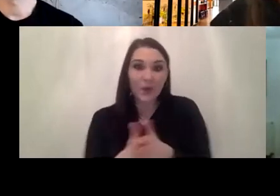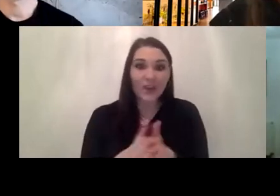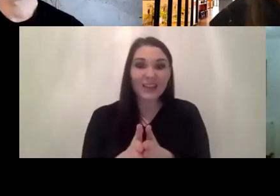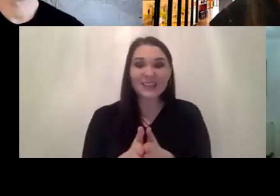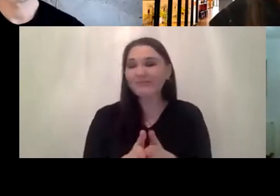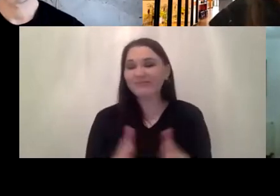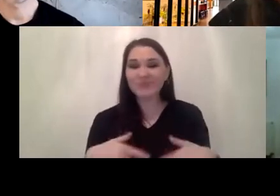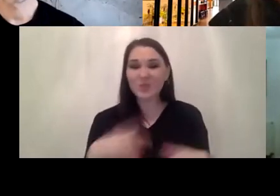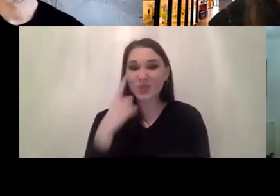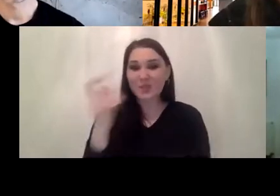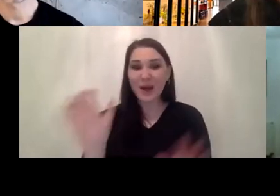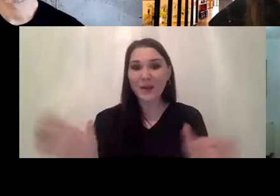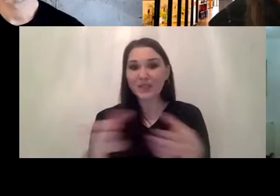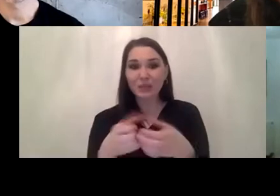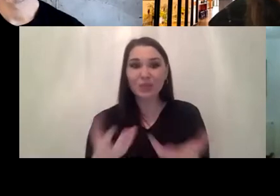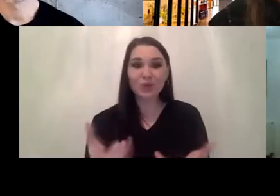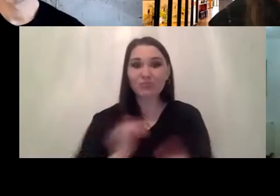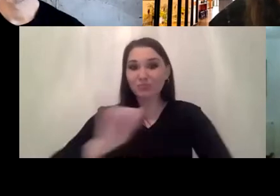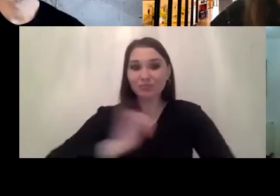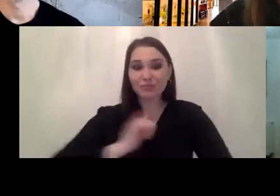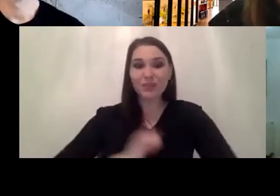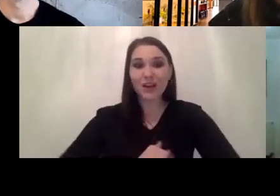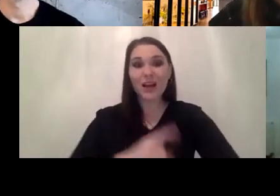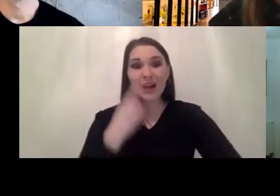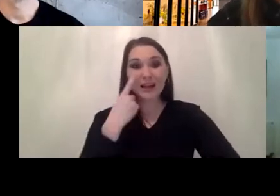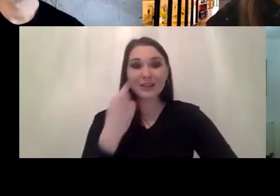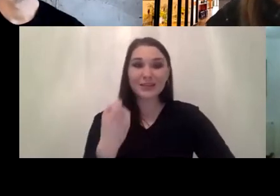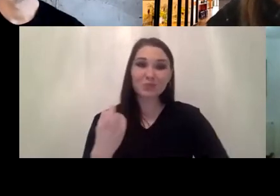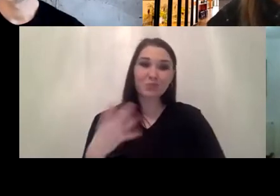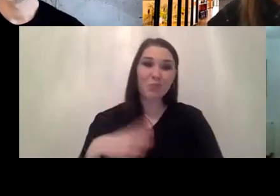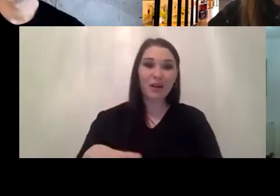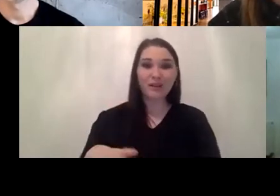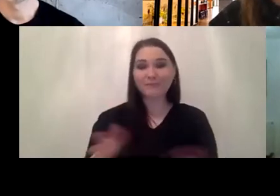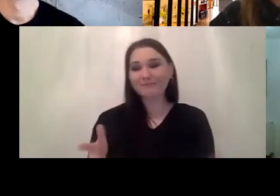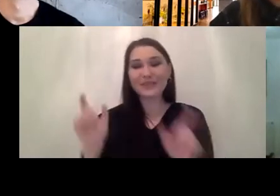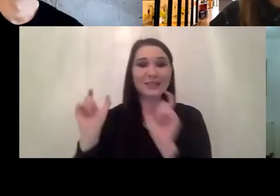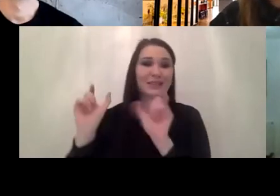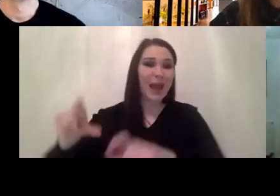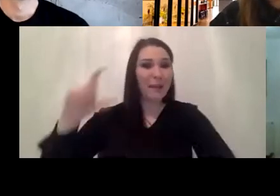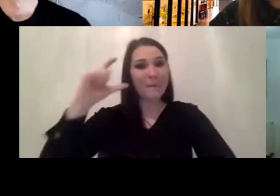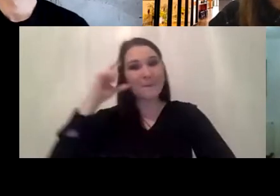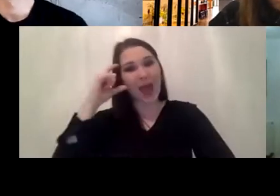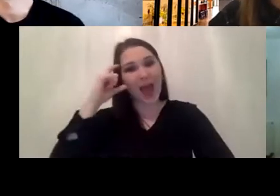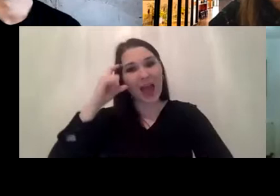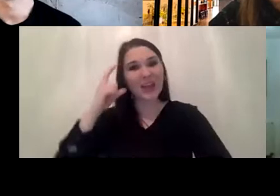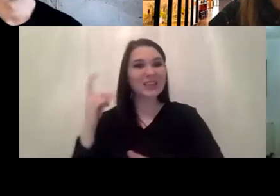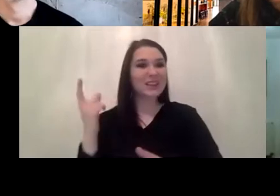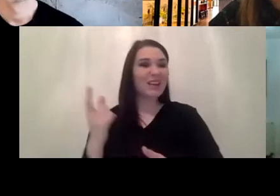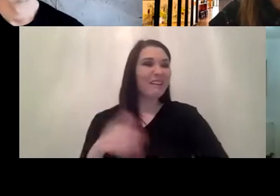feel motivated. Like sometimes I just want to stay in bed and play Animal Crossing. Like you feel totally crap.